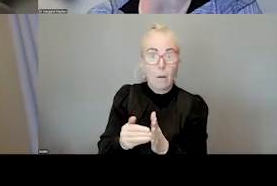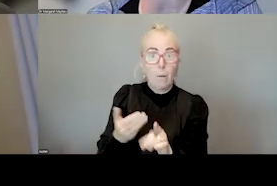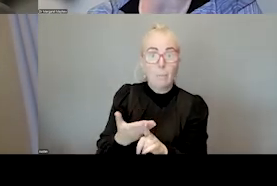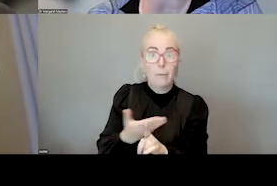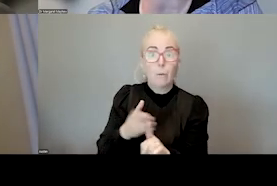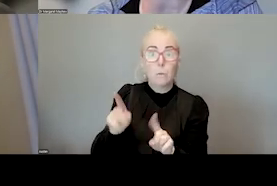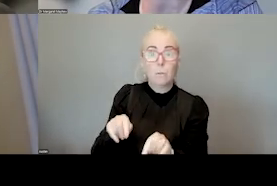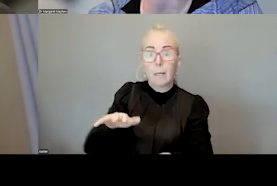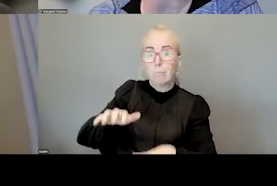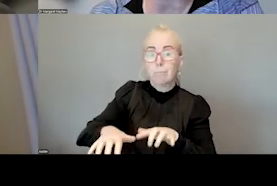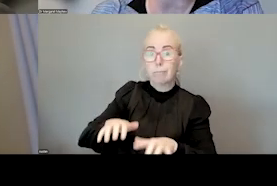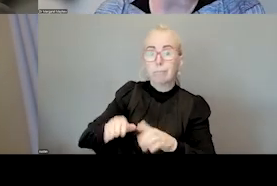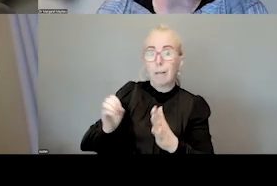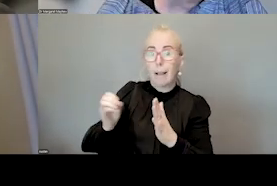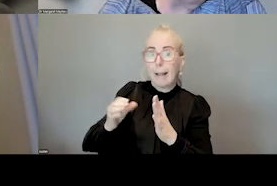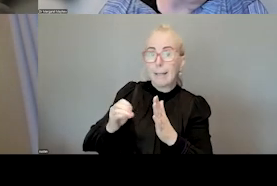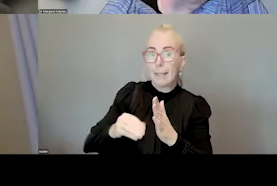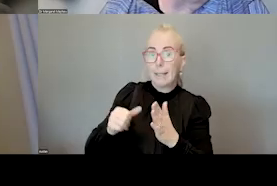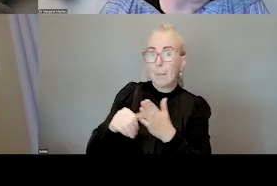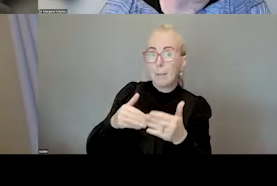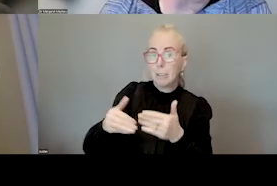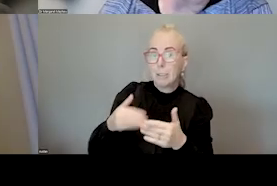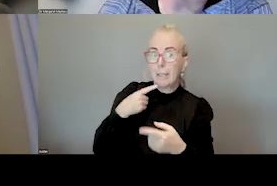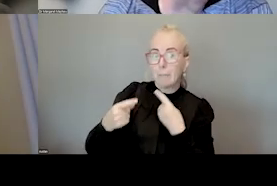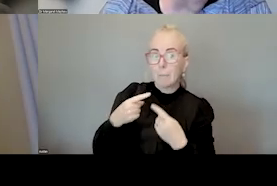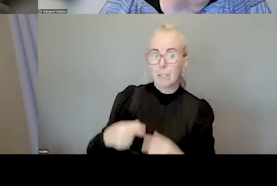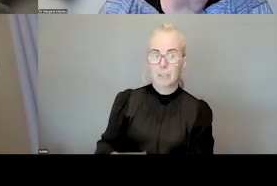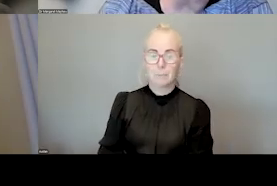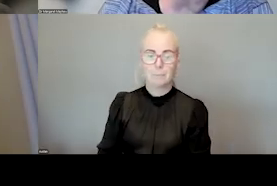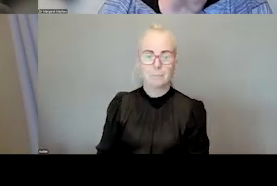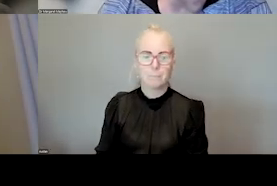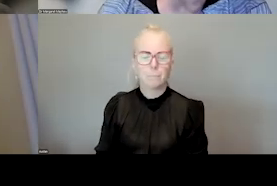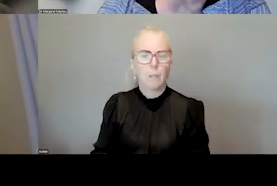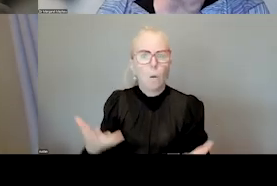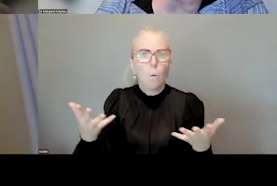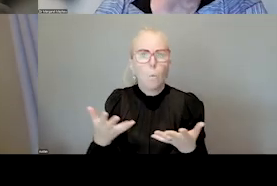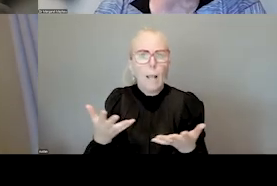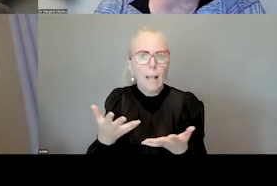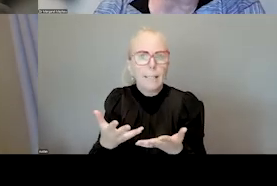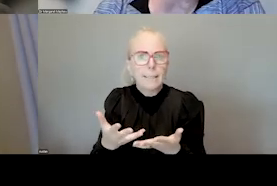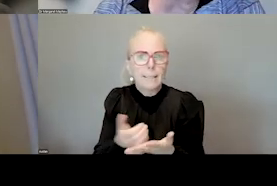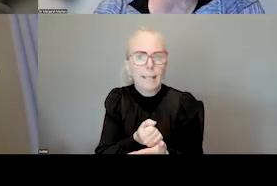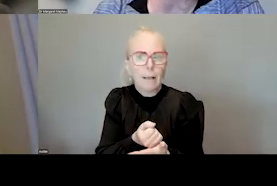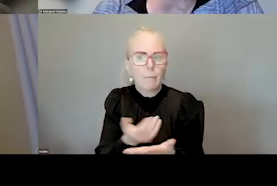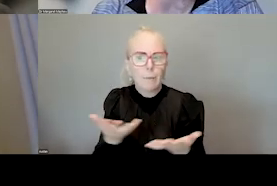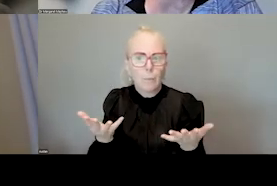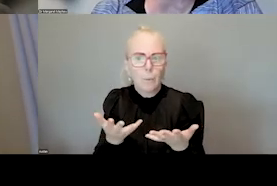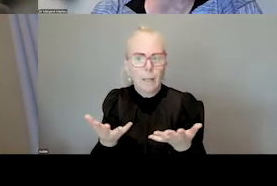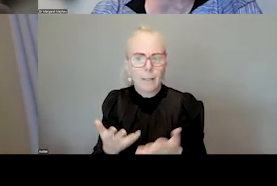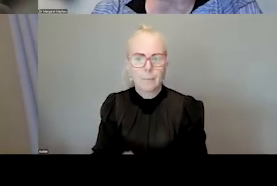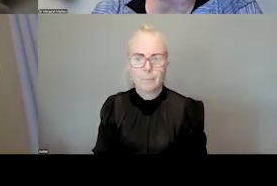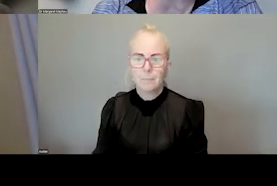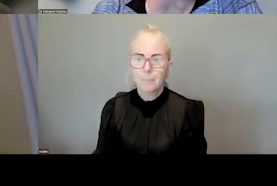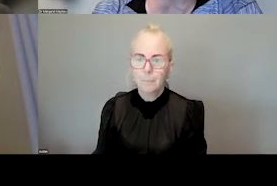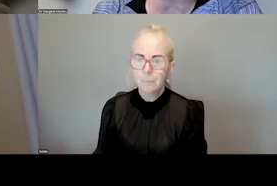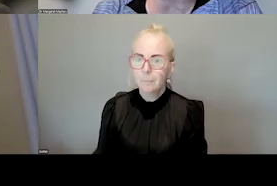visible. So yeah. we're just going to take the mouse down to the I'm bottom I'm just panel. going to get you to check my Oh, extreme anxiety levels. So